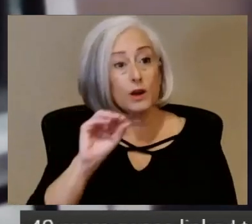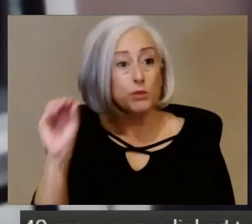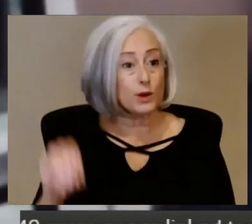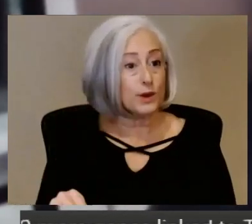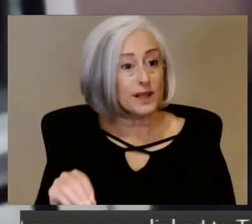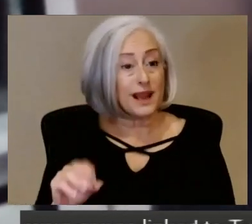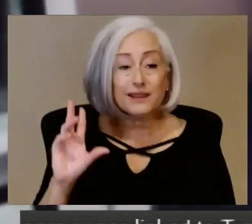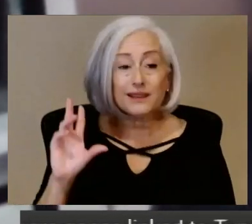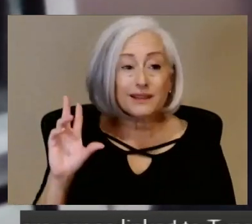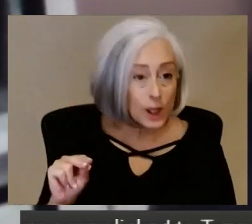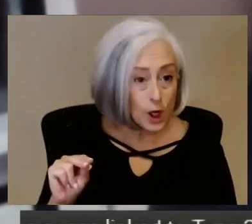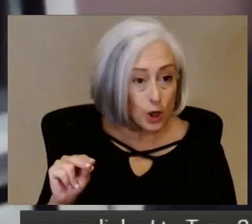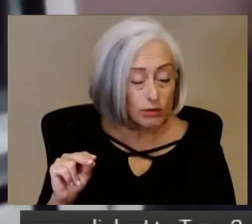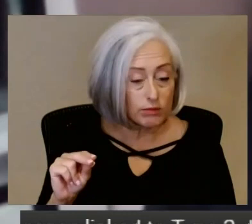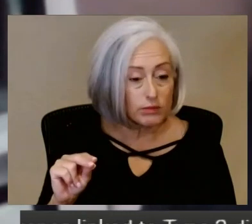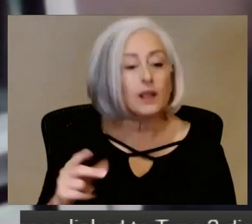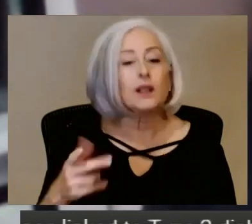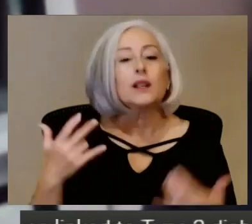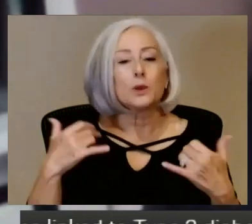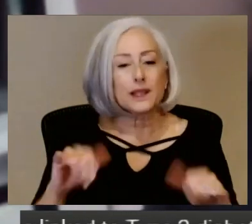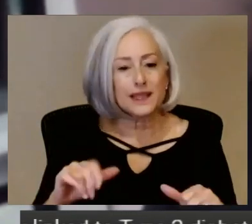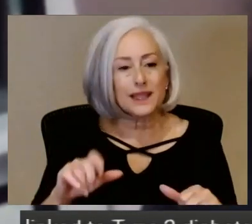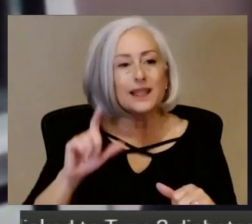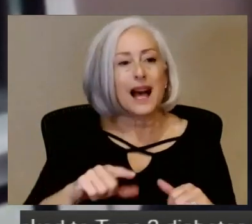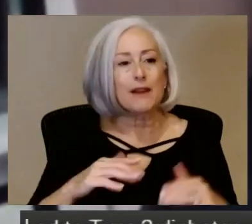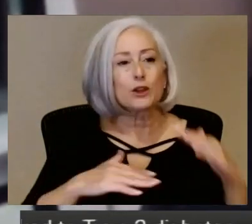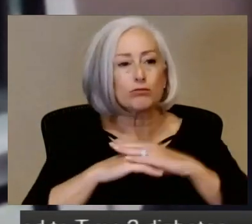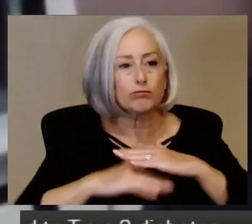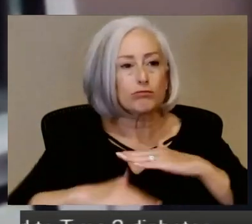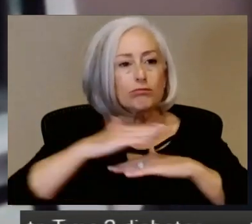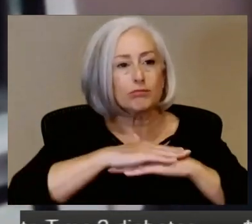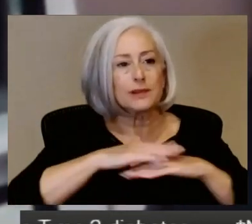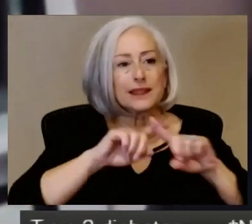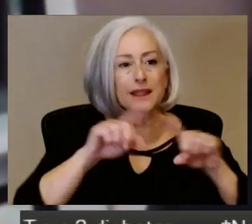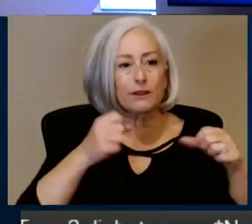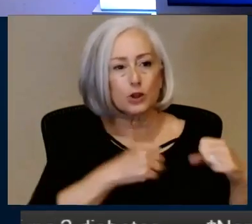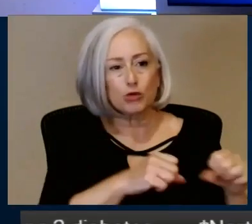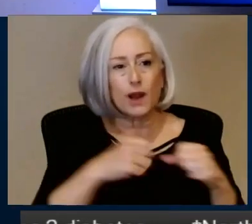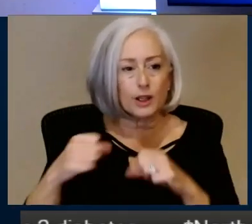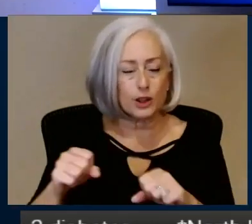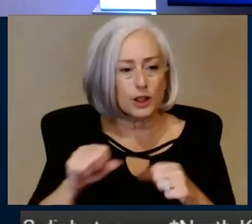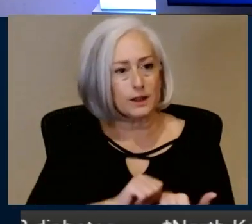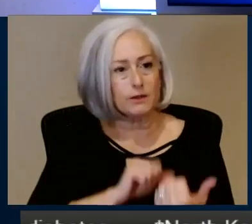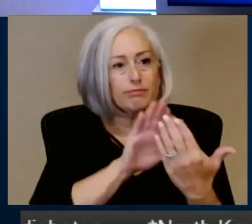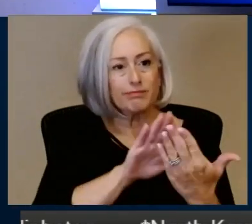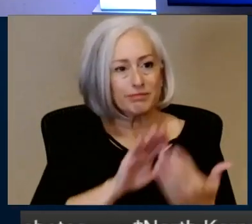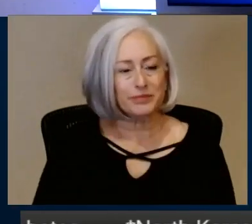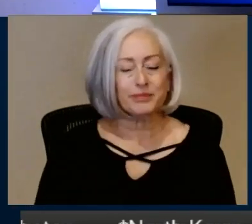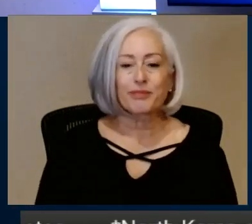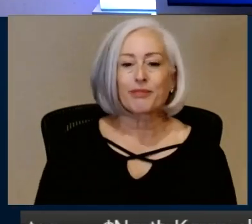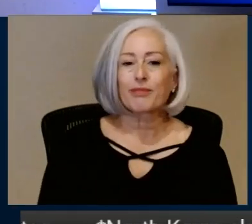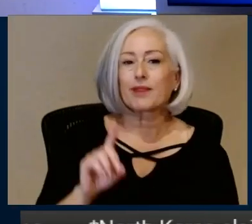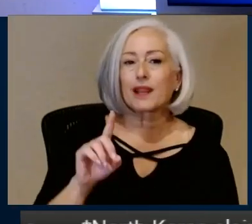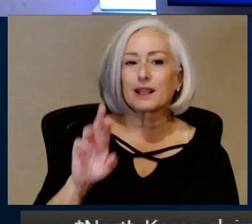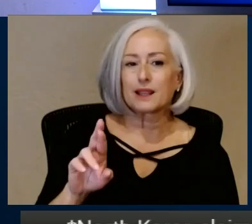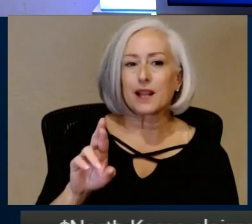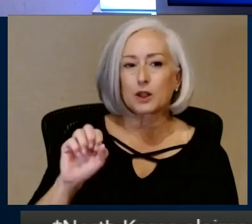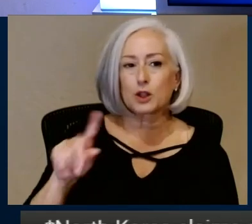are still having to layer those strategies together. Dr. Schmidtke, do you have one last pie graph you want to show